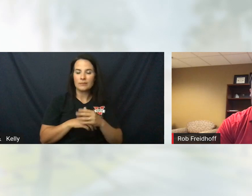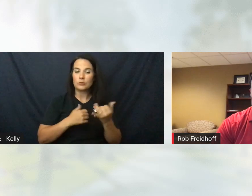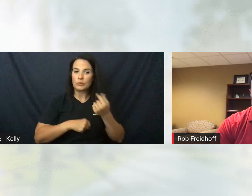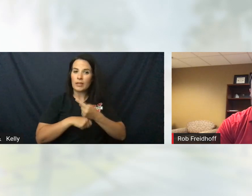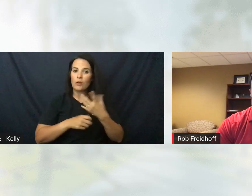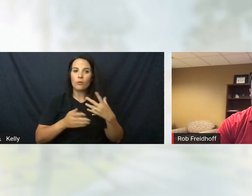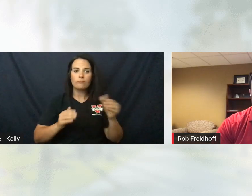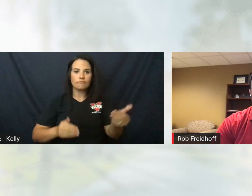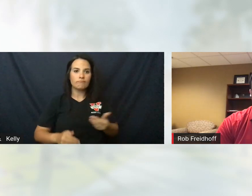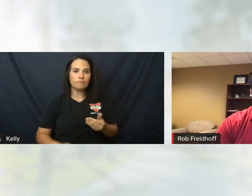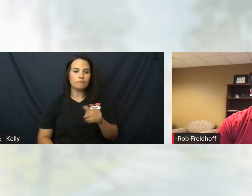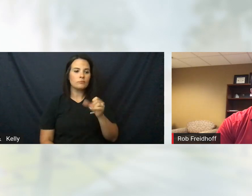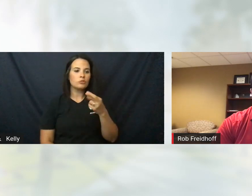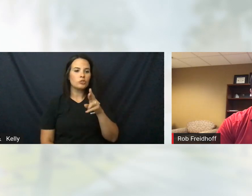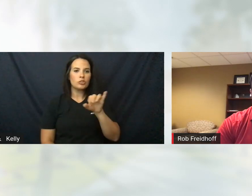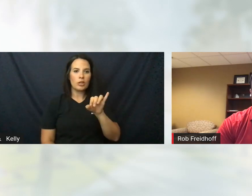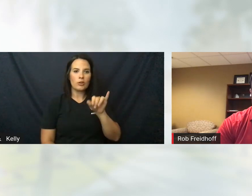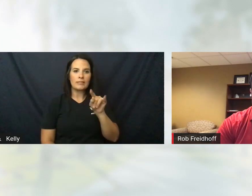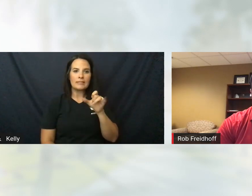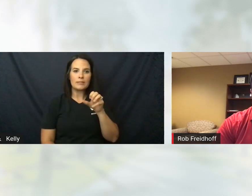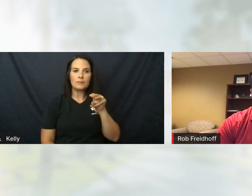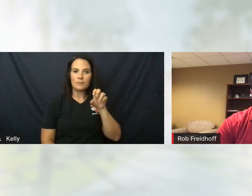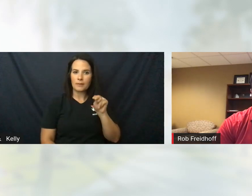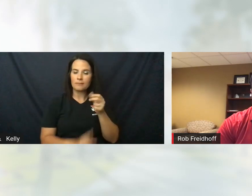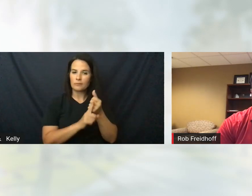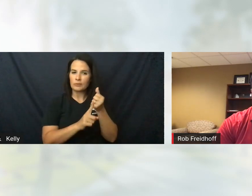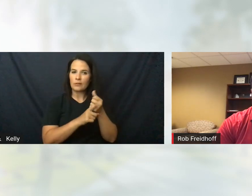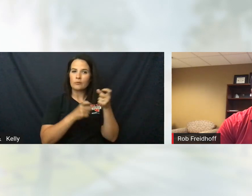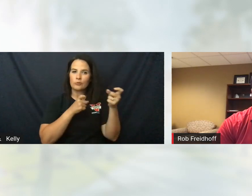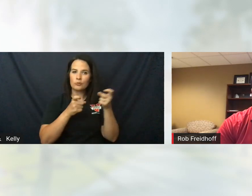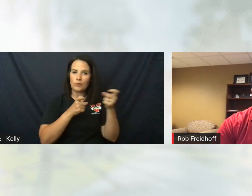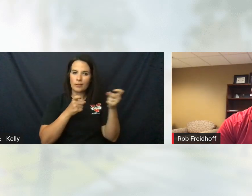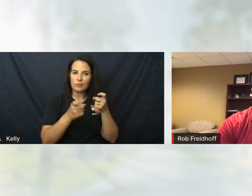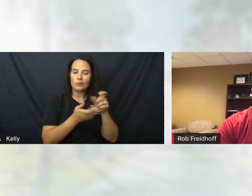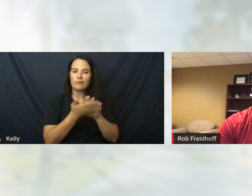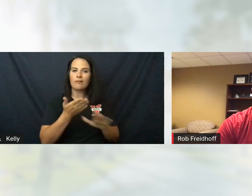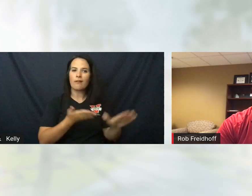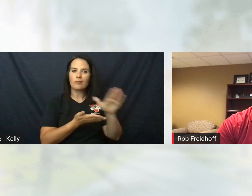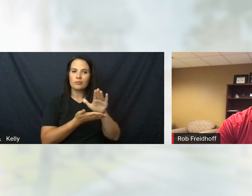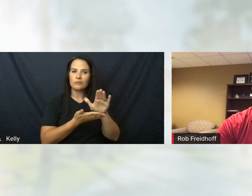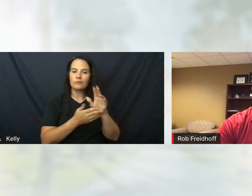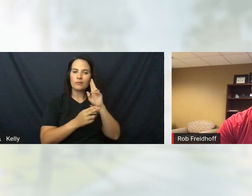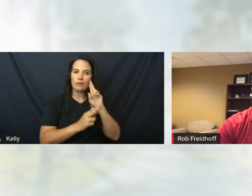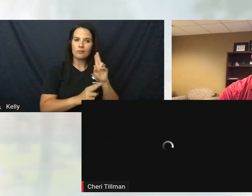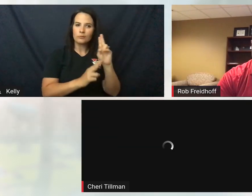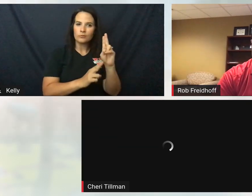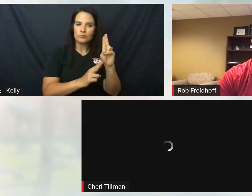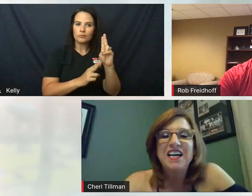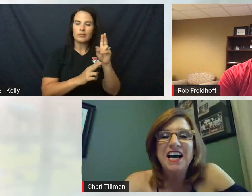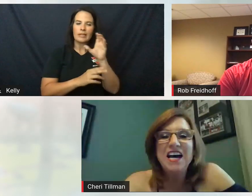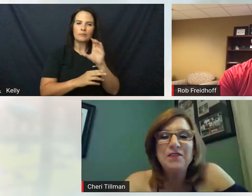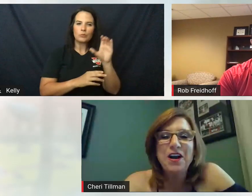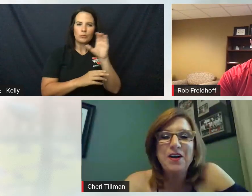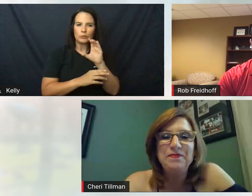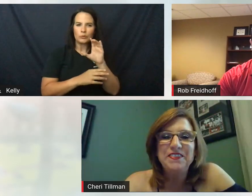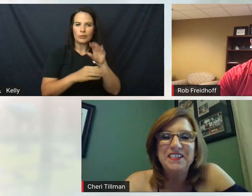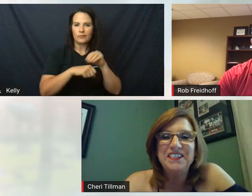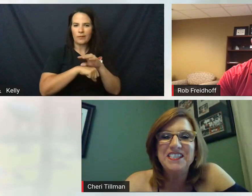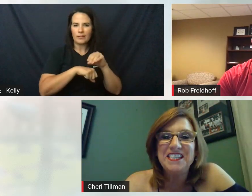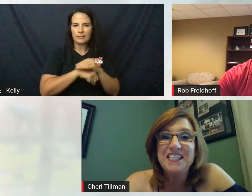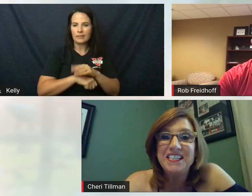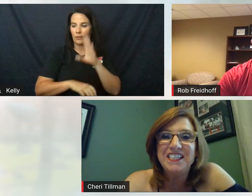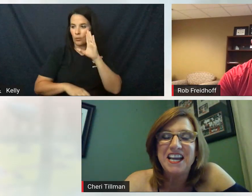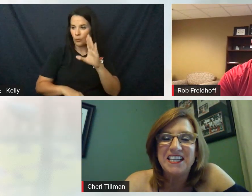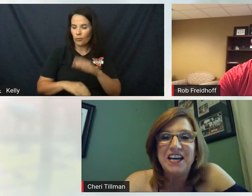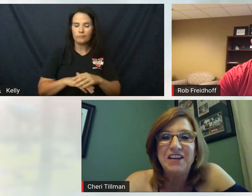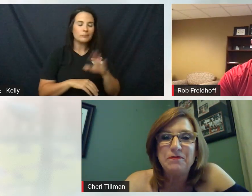Dr. Sherry Tillman, who is our director in the College of Honors and Exploratory Advising Center. Hello, Sherry. Hi, Rob. How are